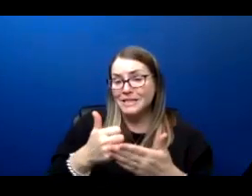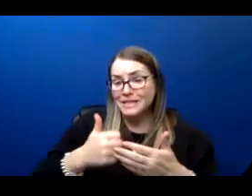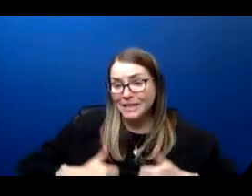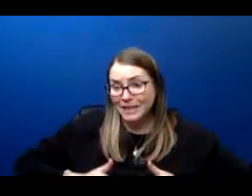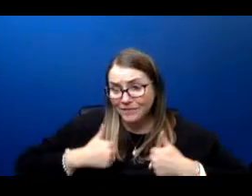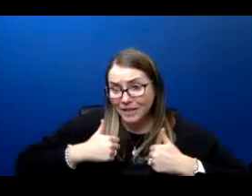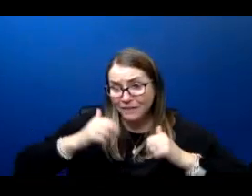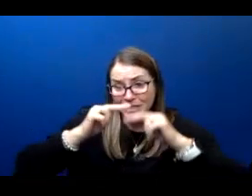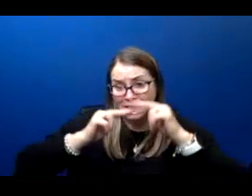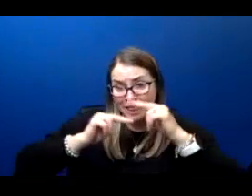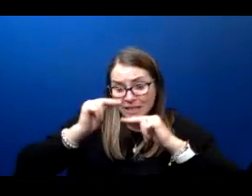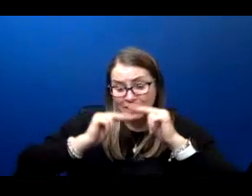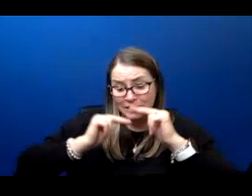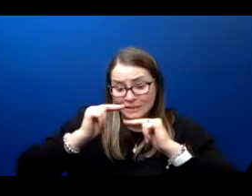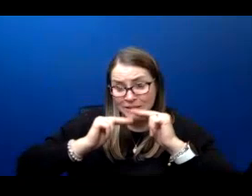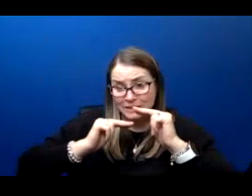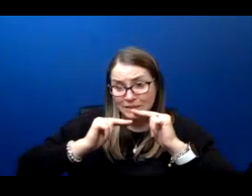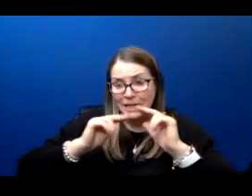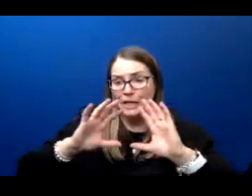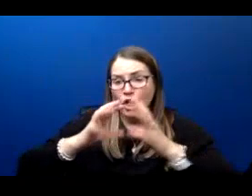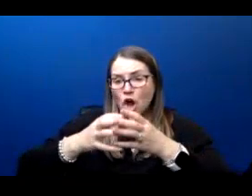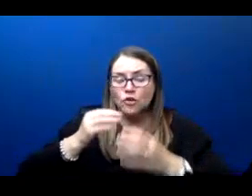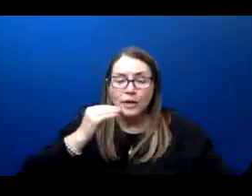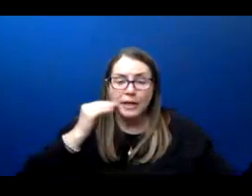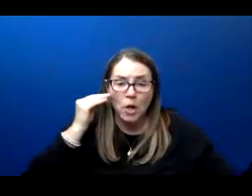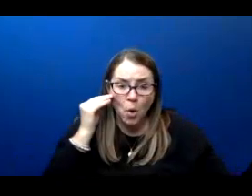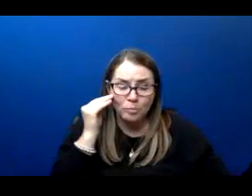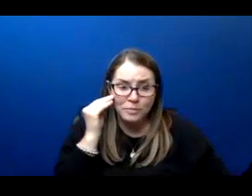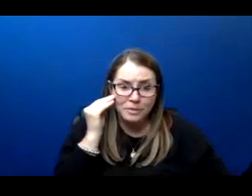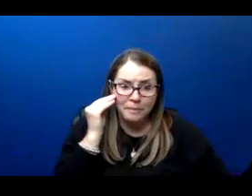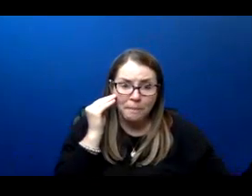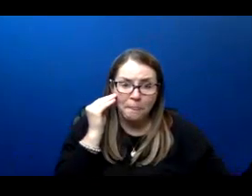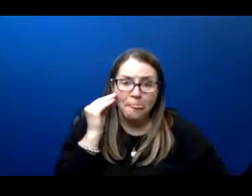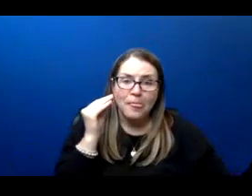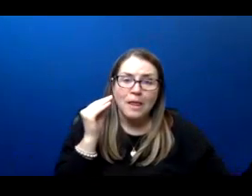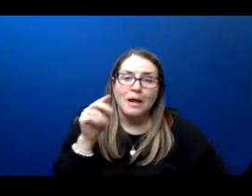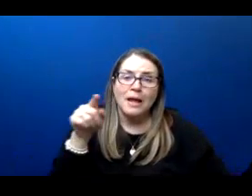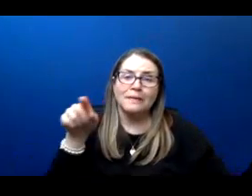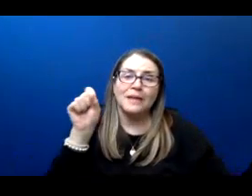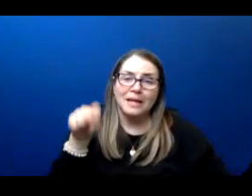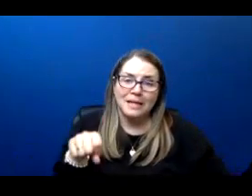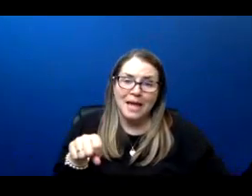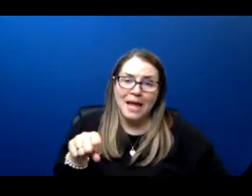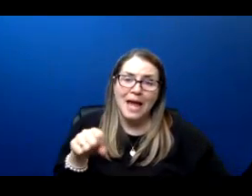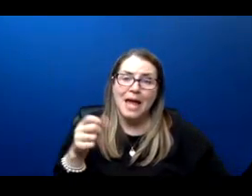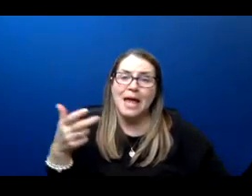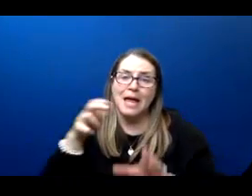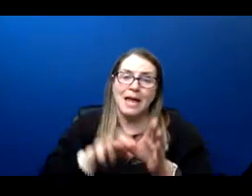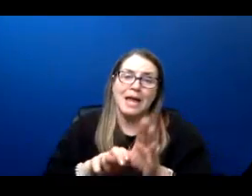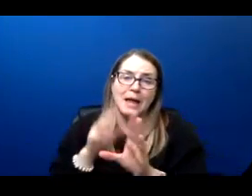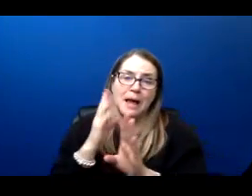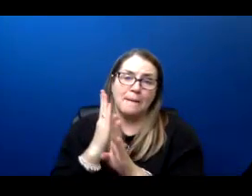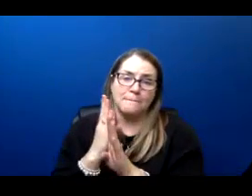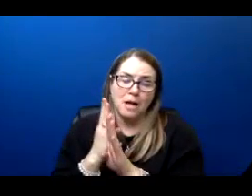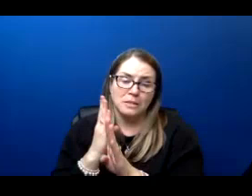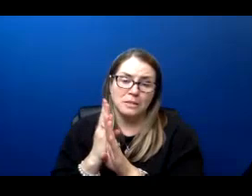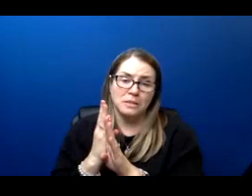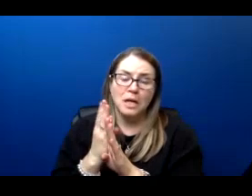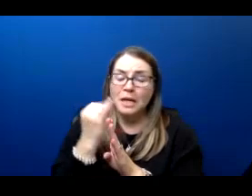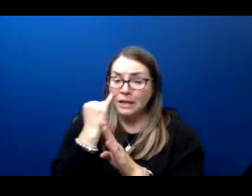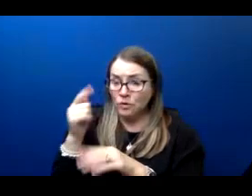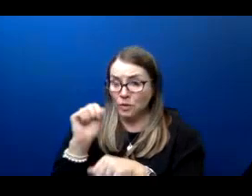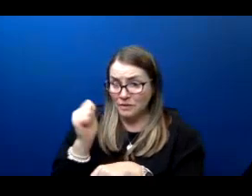those congregate homes, and people can bus people there. That's how you get people. If you can make a